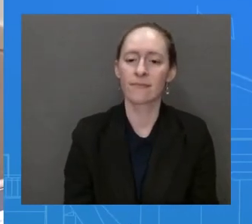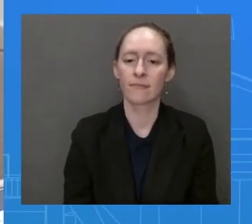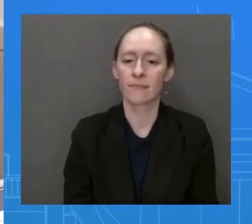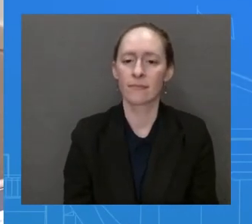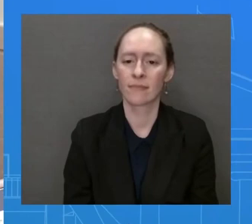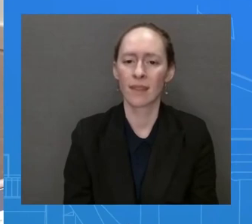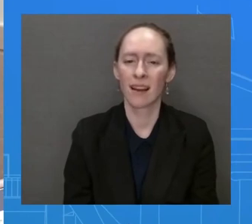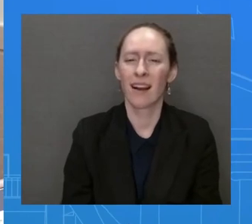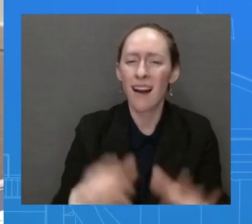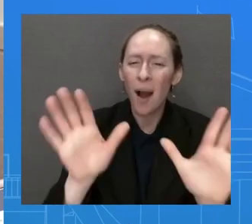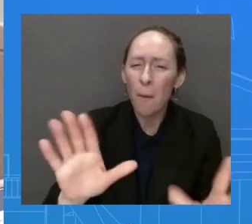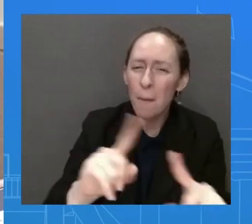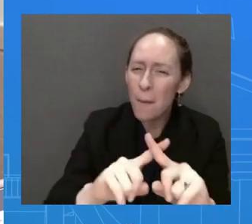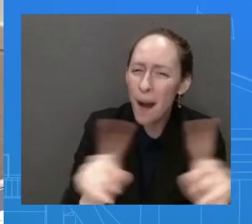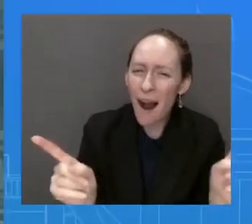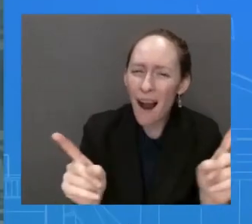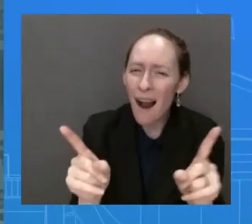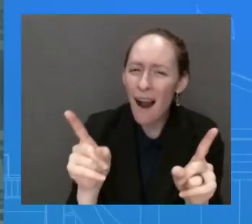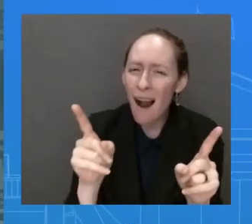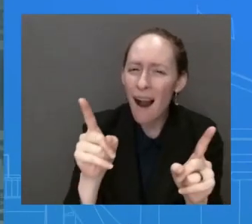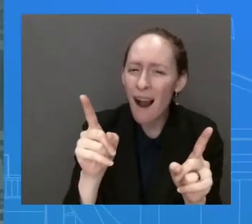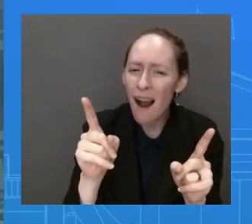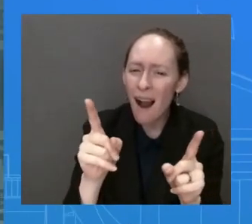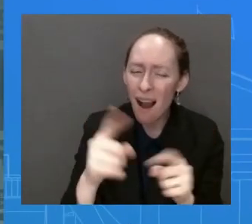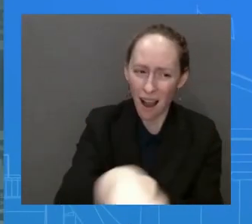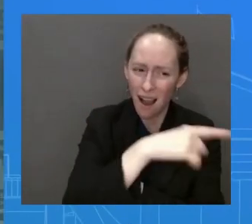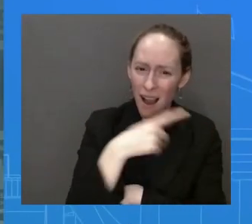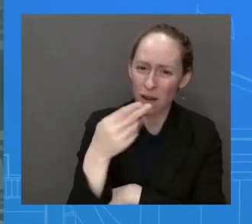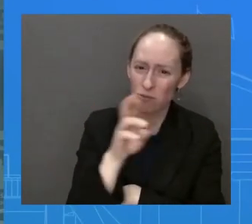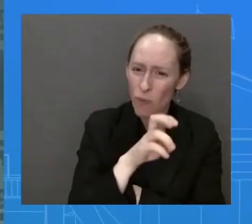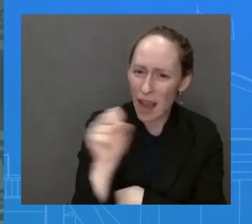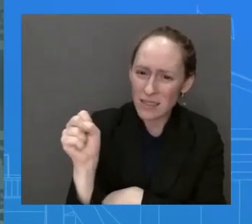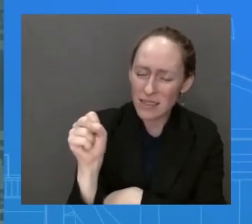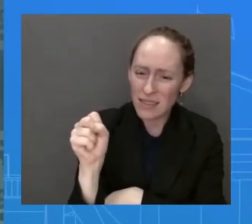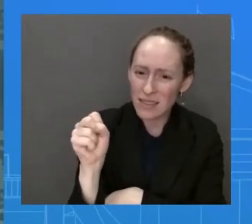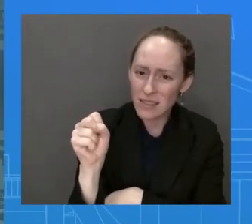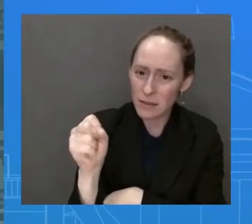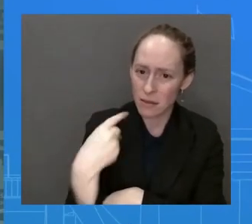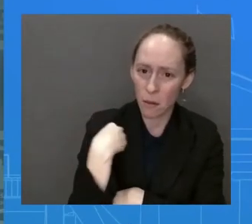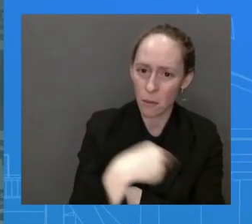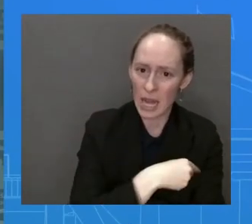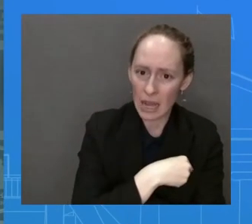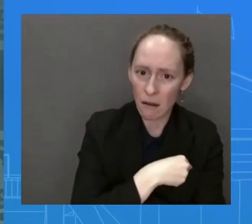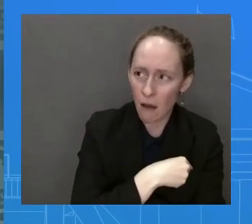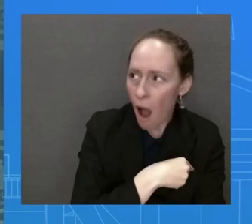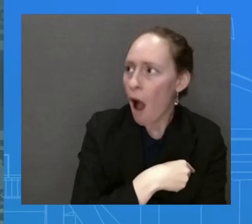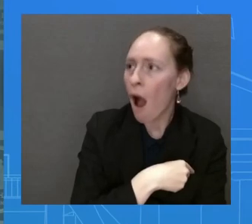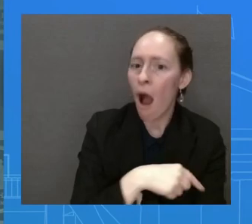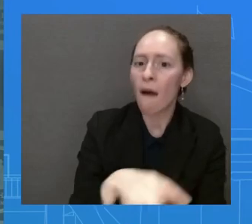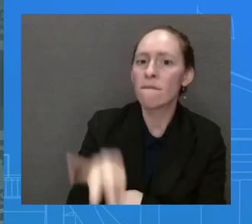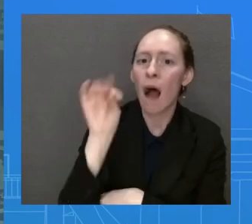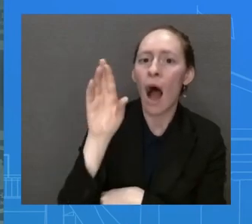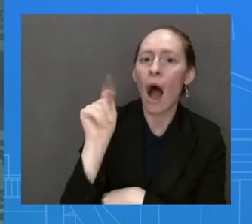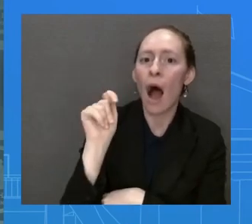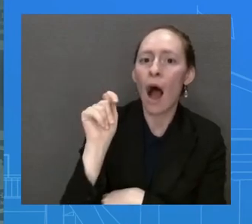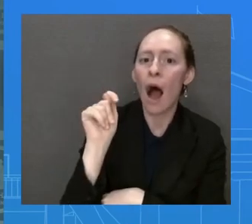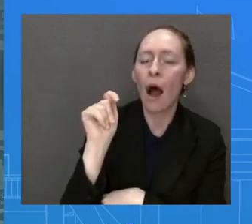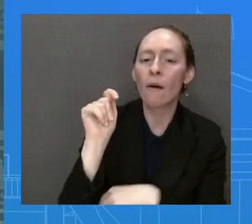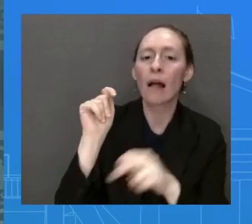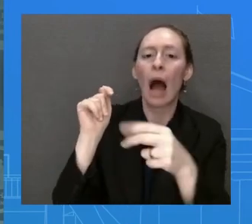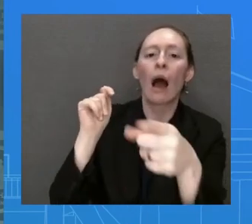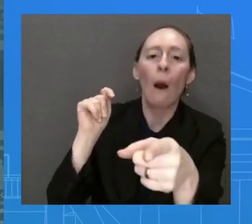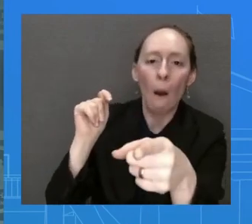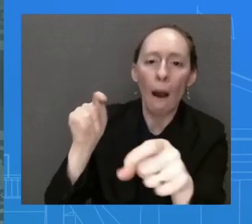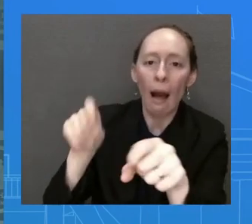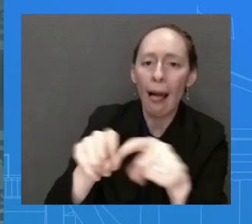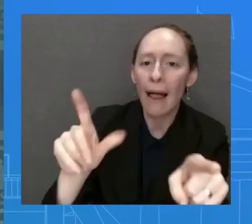news. Because it's an ongoing process. Because, again, it is an ongoing process. There is a process here. The Department of Justice is